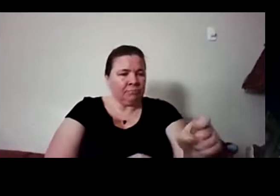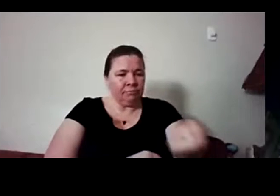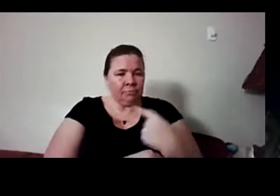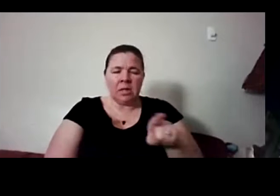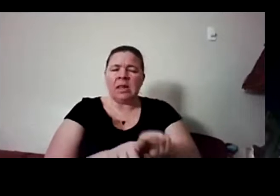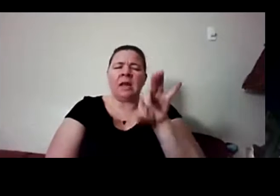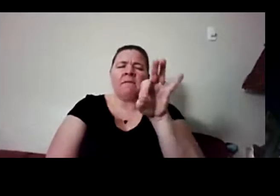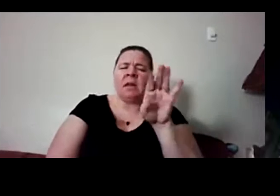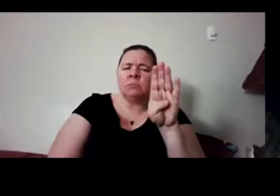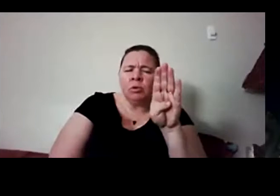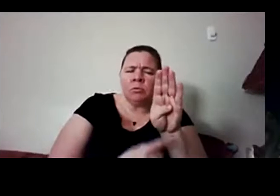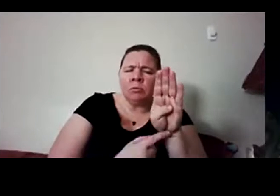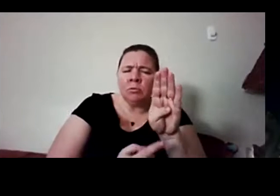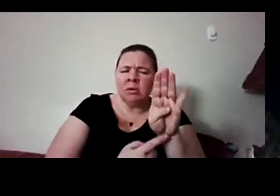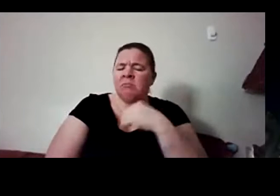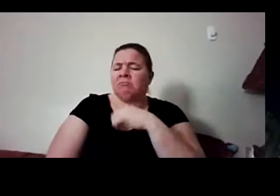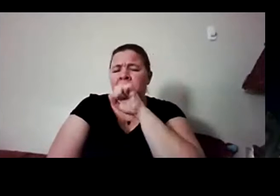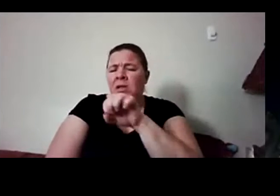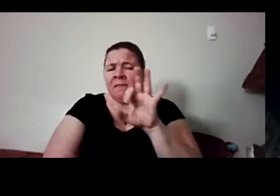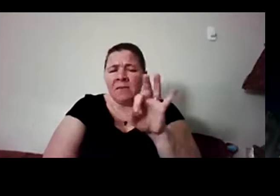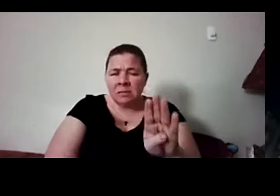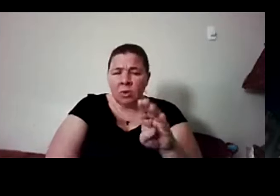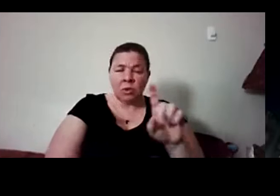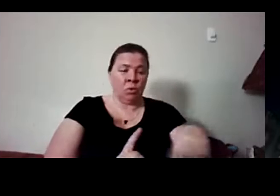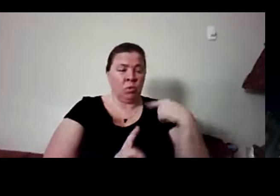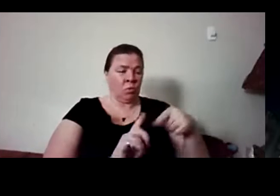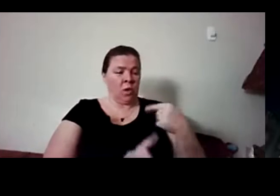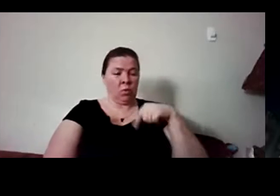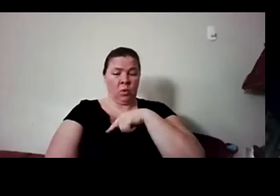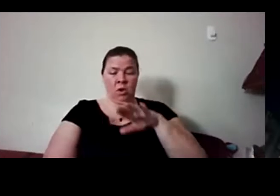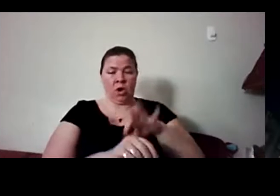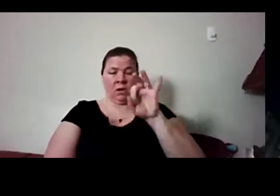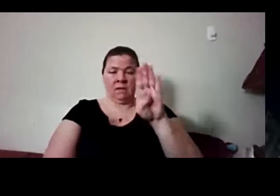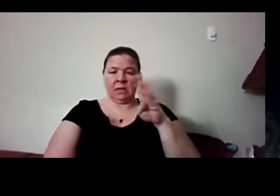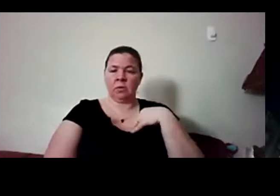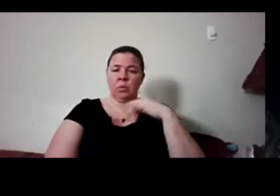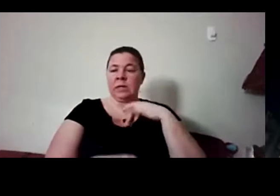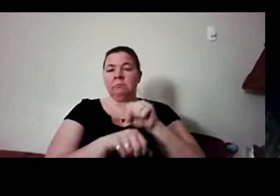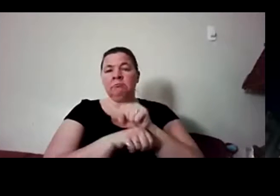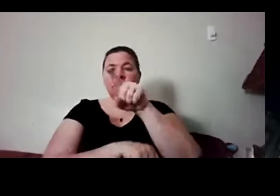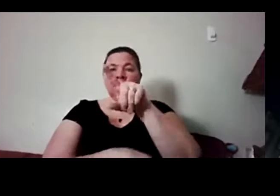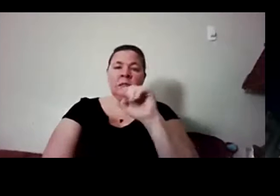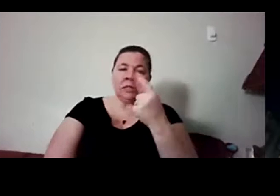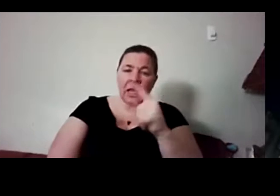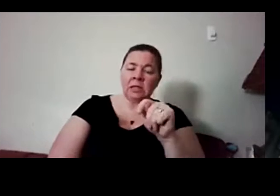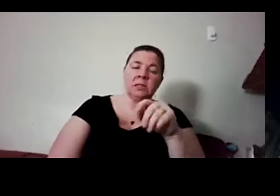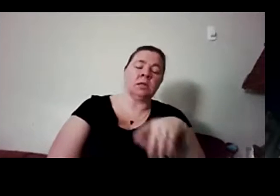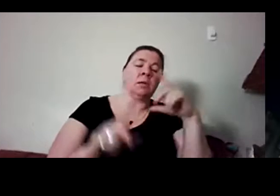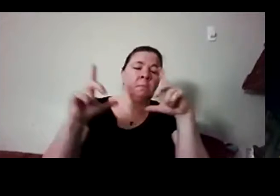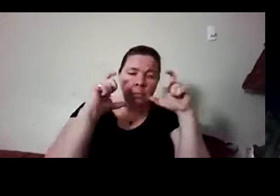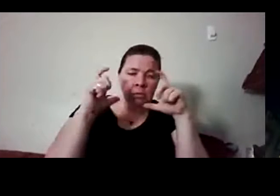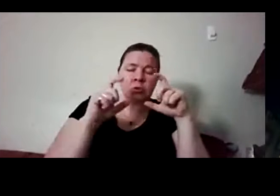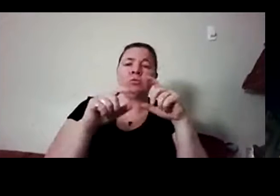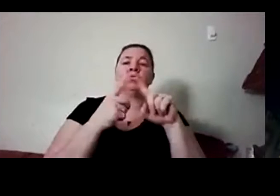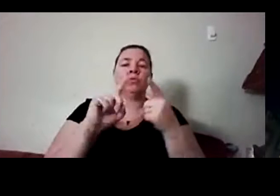Facebook. But when we are on Facebook, what do? We send texts, photos to